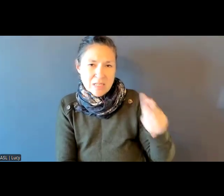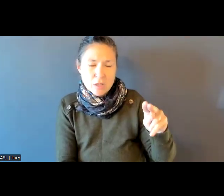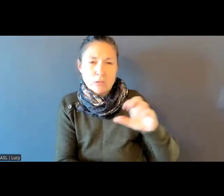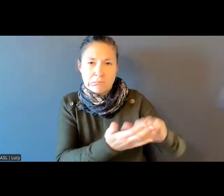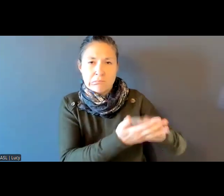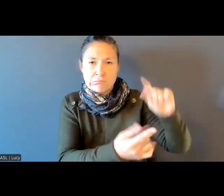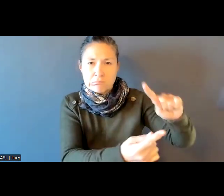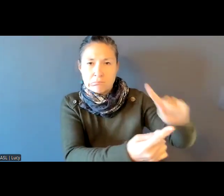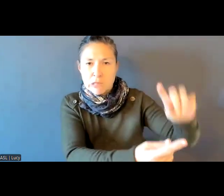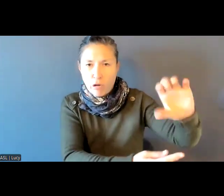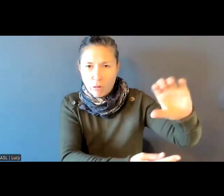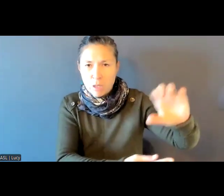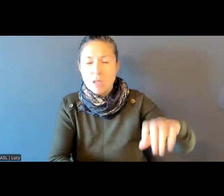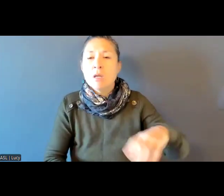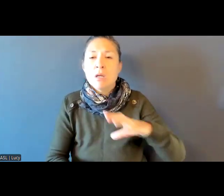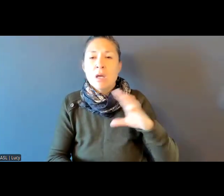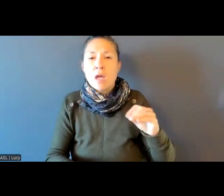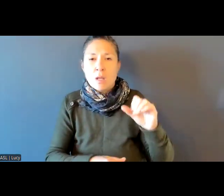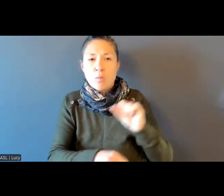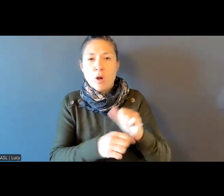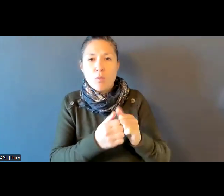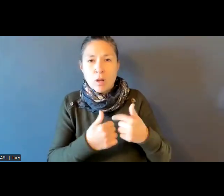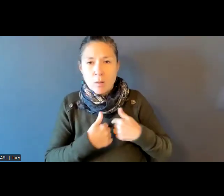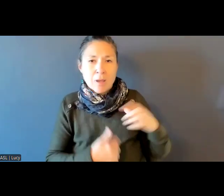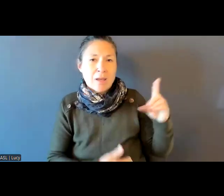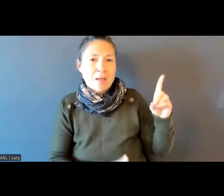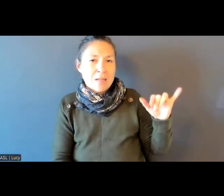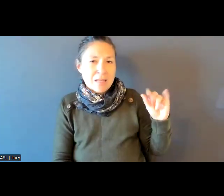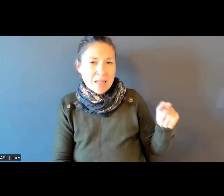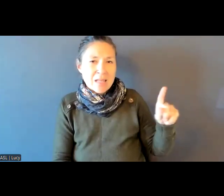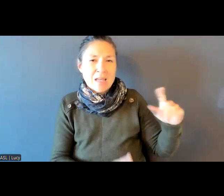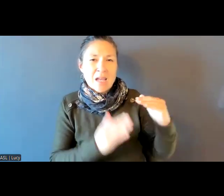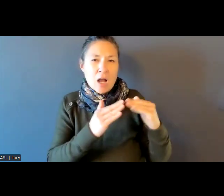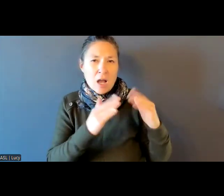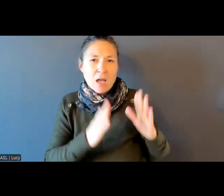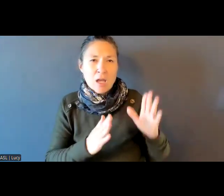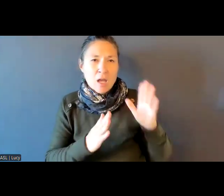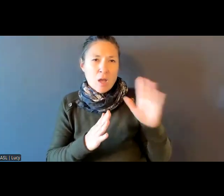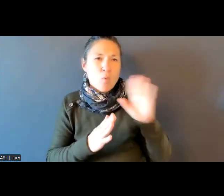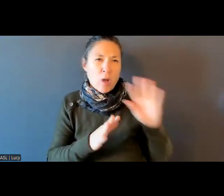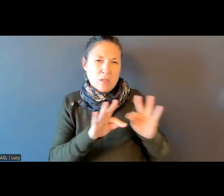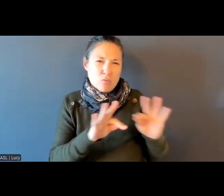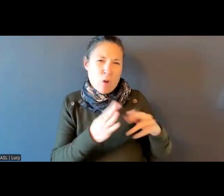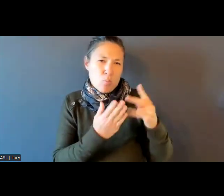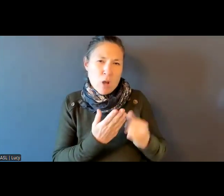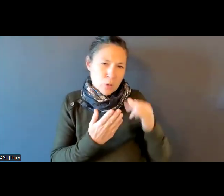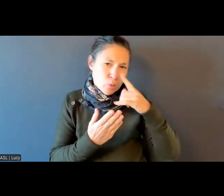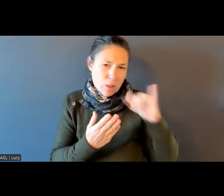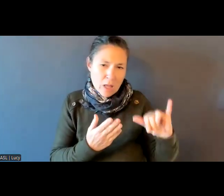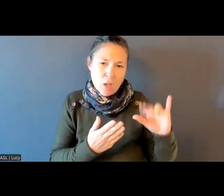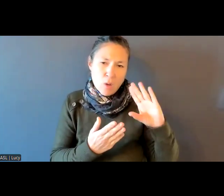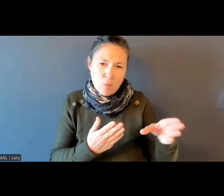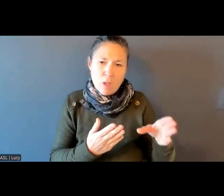that Dylan, my colleague, is going to describe soon. But I just wanted to introduce